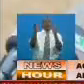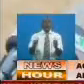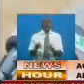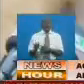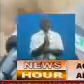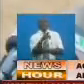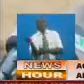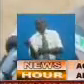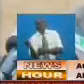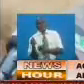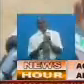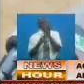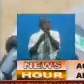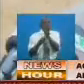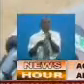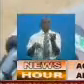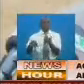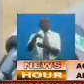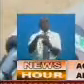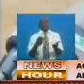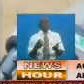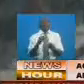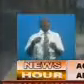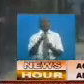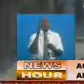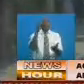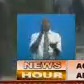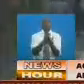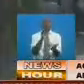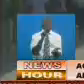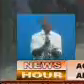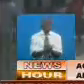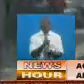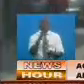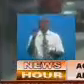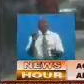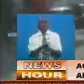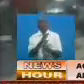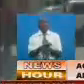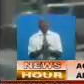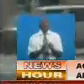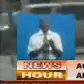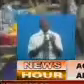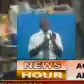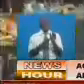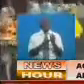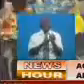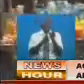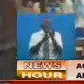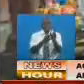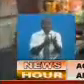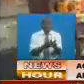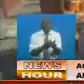right. We want all that to be a thing of the past. Inadequate identification systems have created a